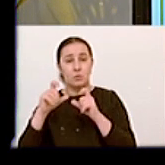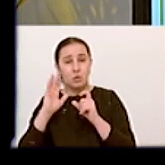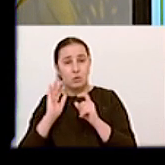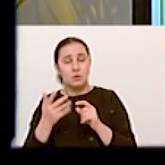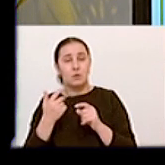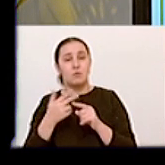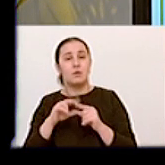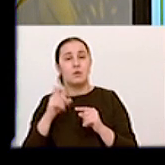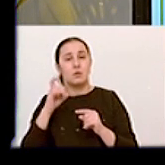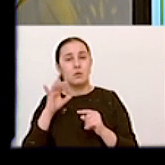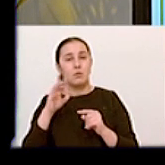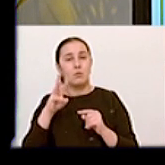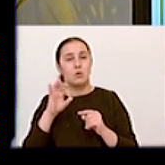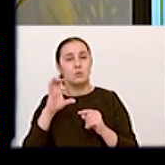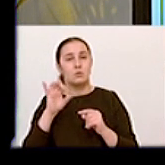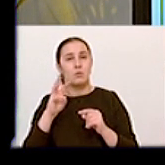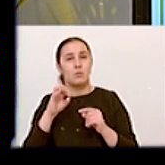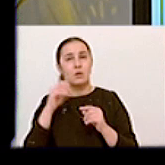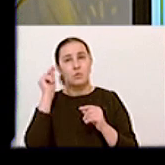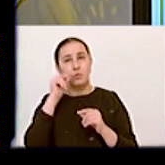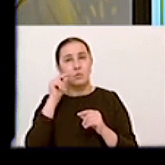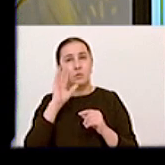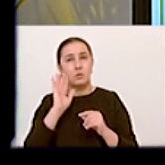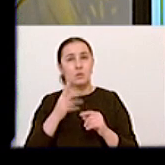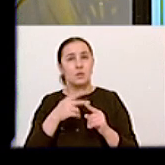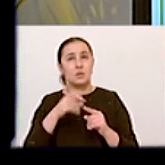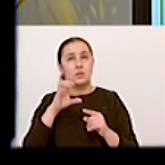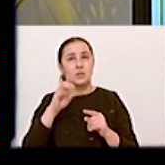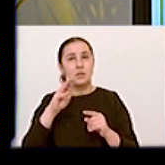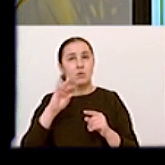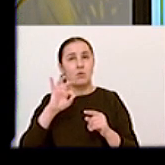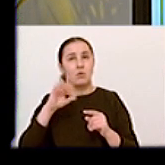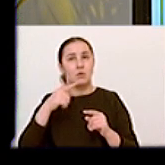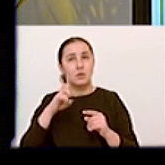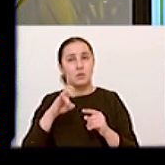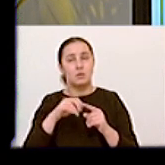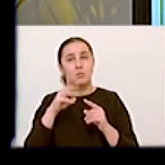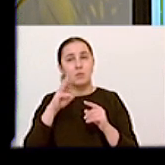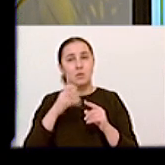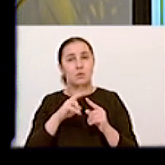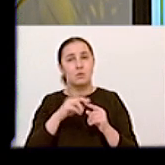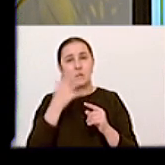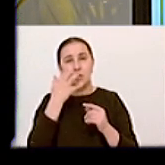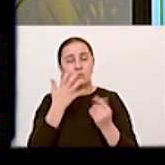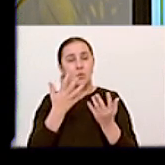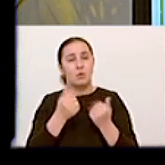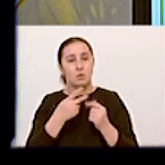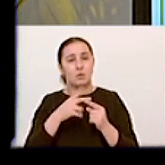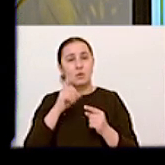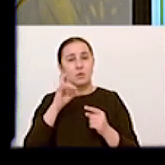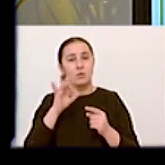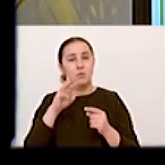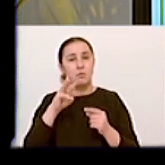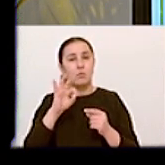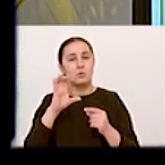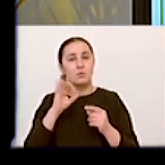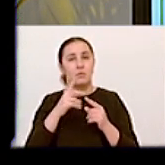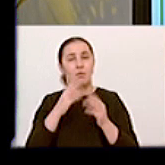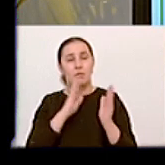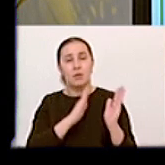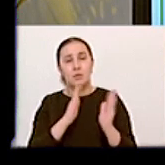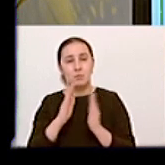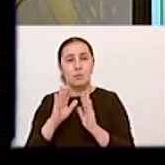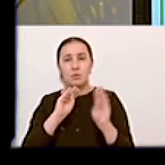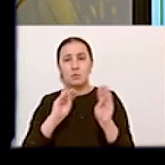va xromosomalari o'rganiladi. Sitogenetik metodda o'sha rasmga olingan xromosomalar tartib